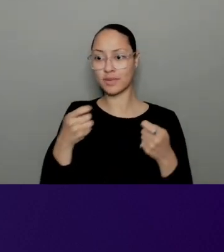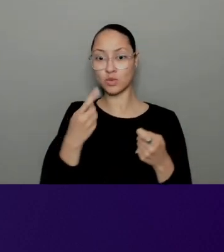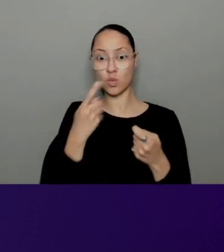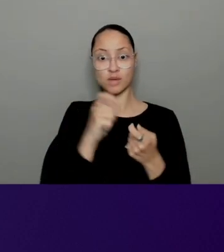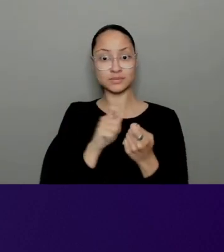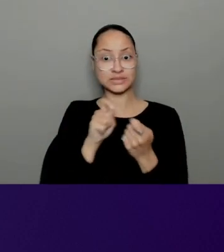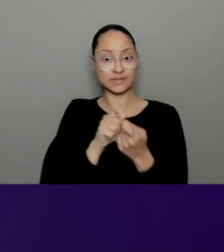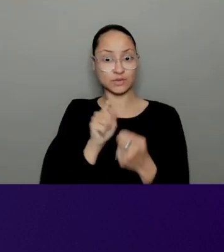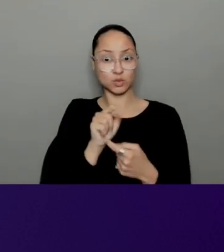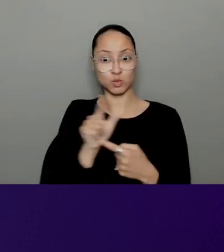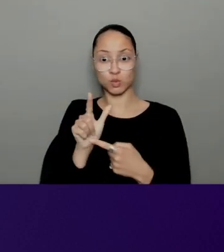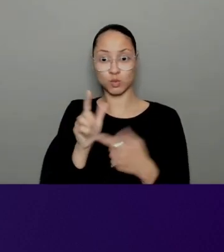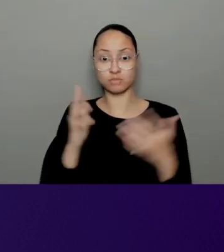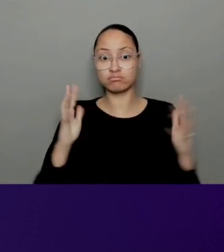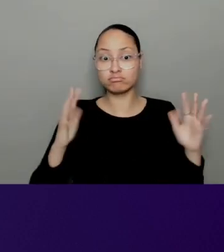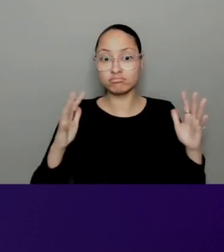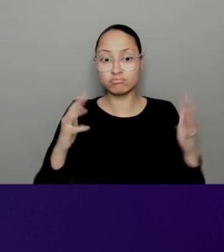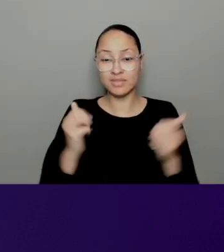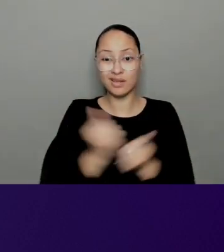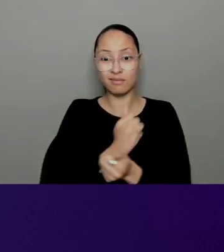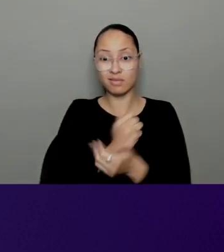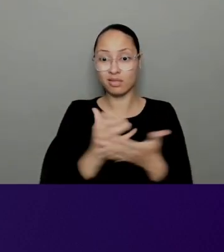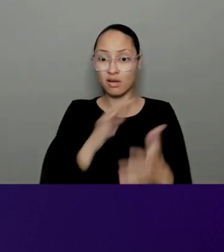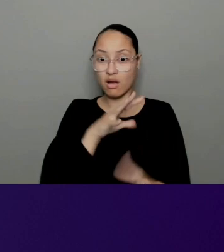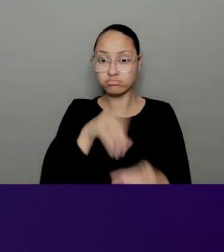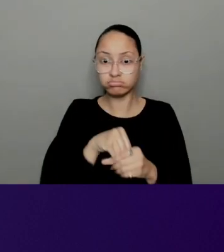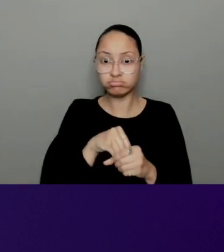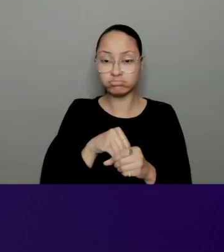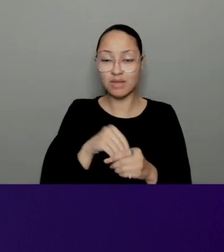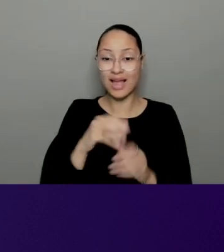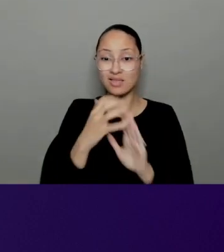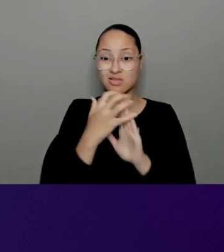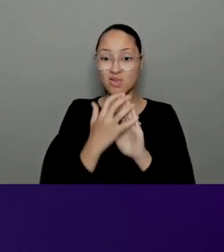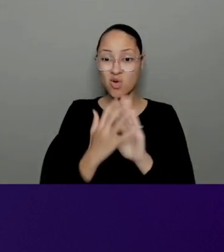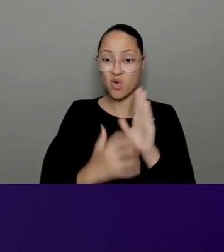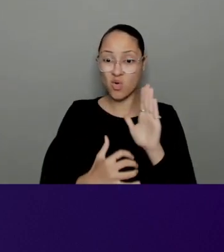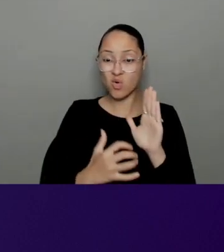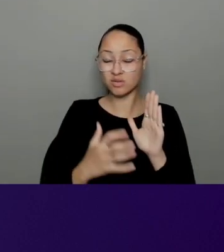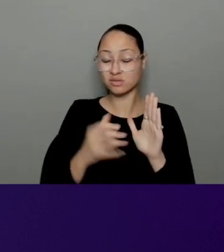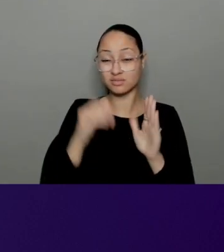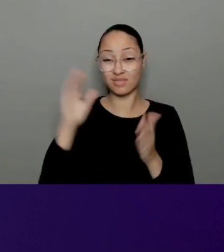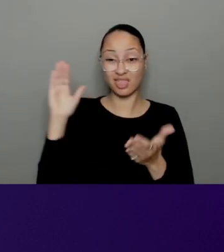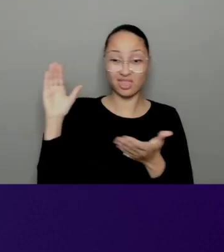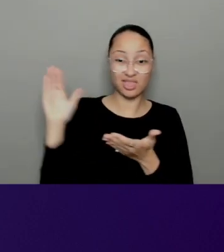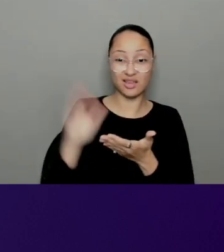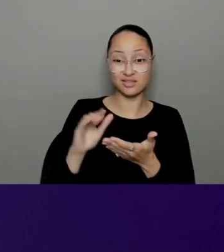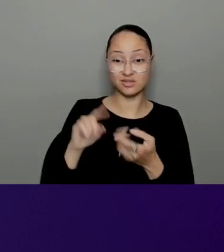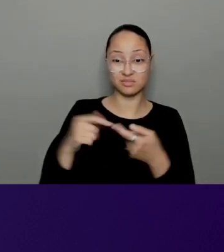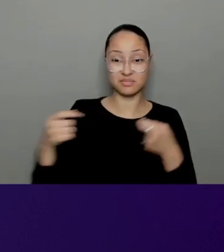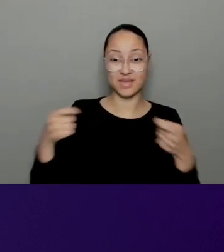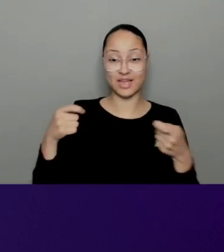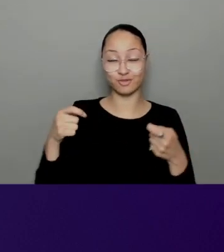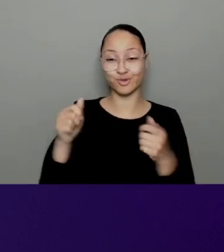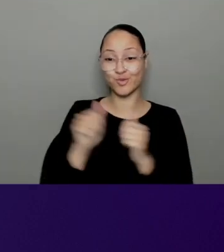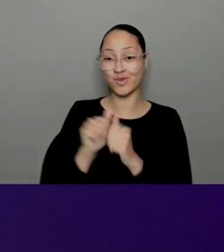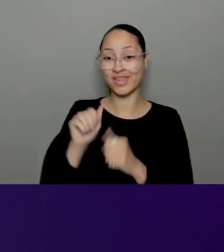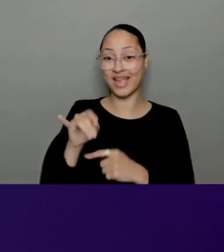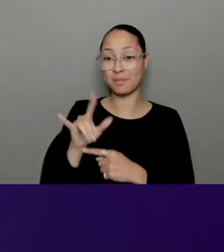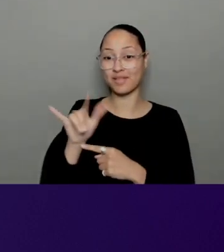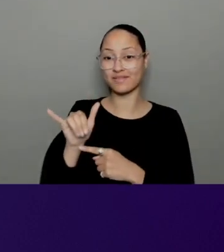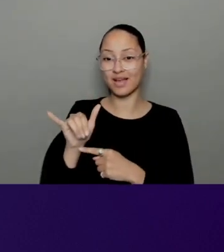and the code base would be a lot of things to manage. With Amplify, it's a monorepo that you just have to